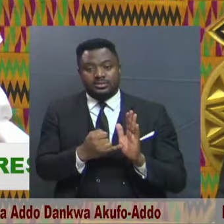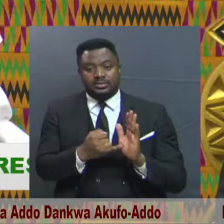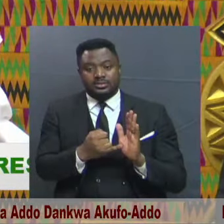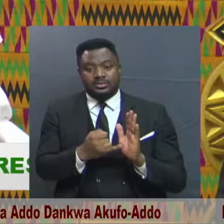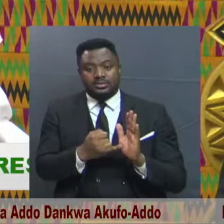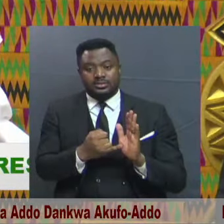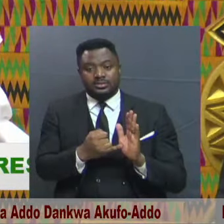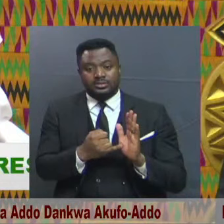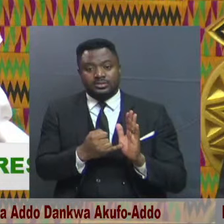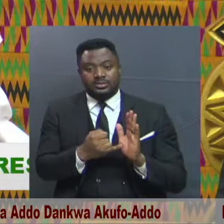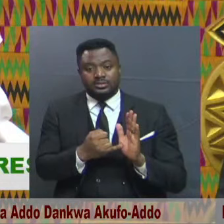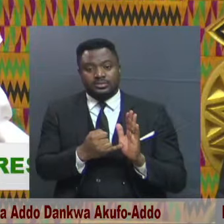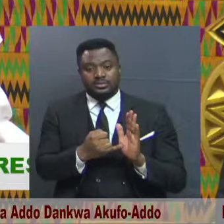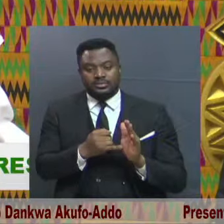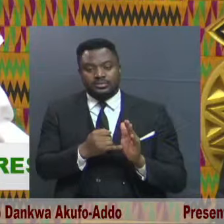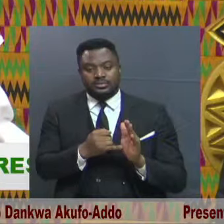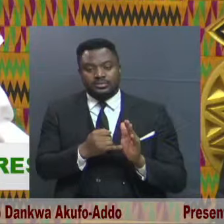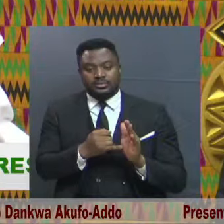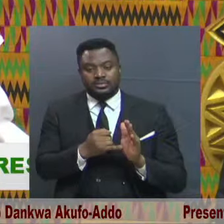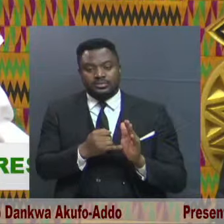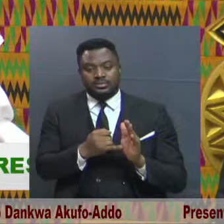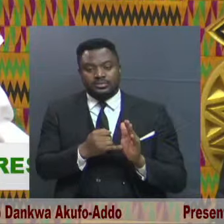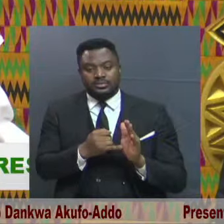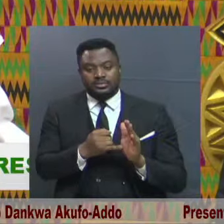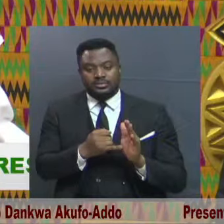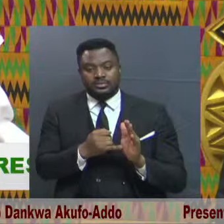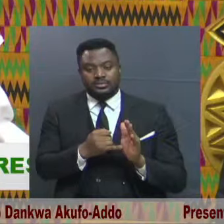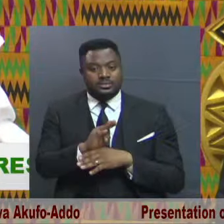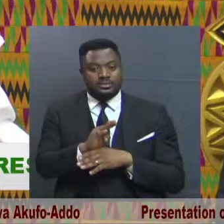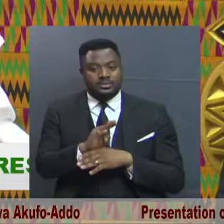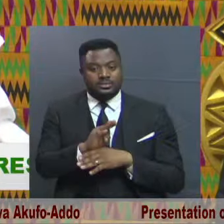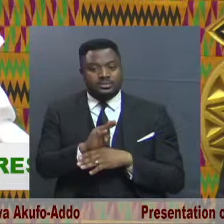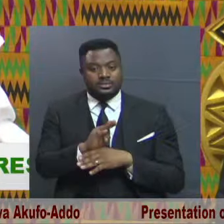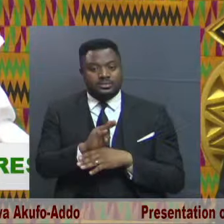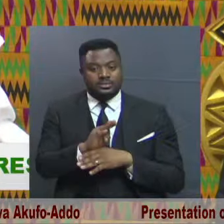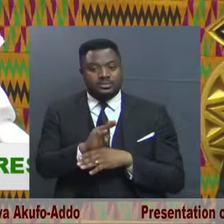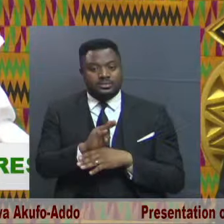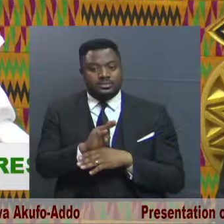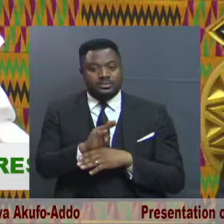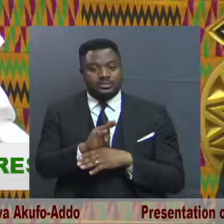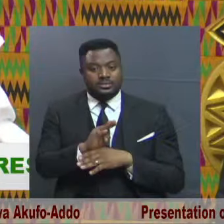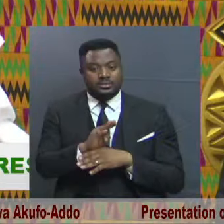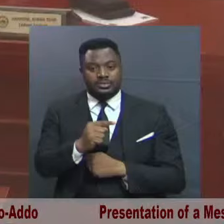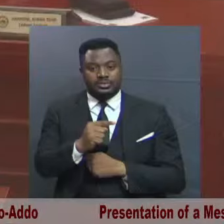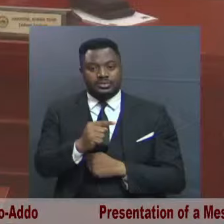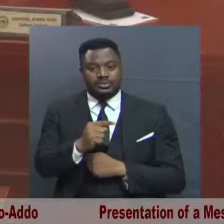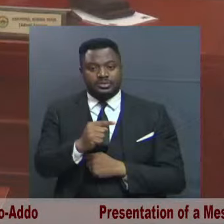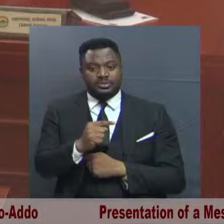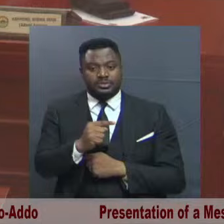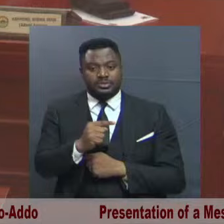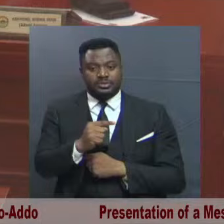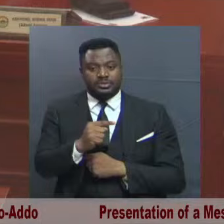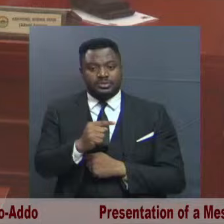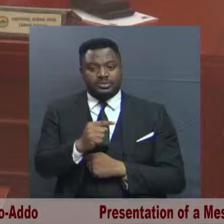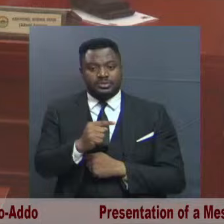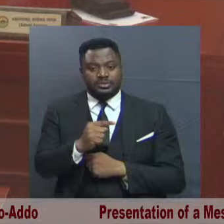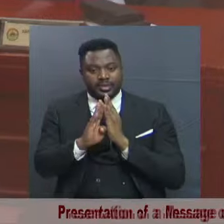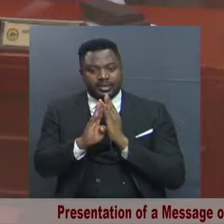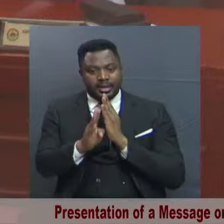indicate the nature of the business on the floor I don't want to go